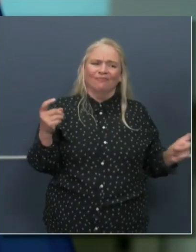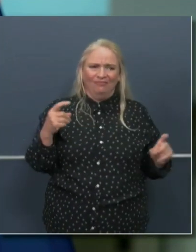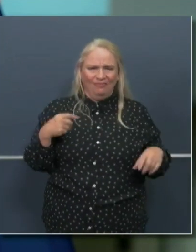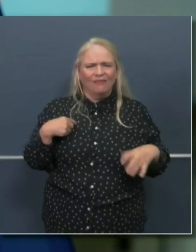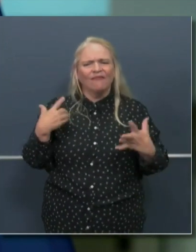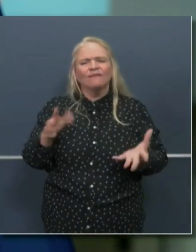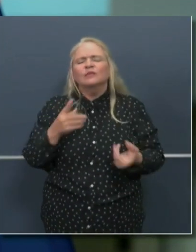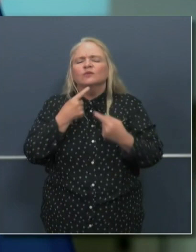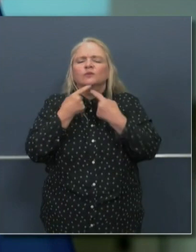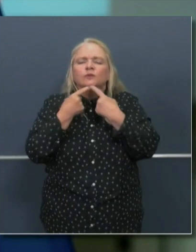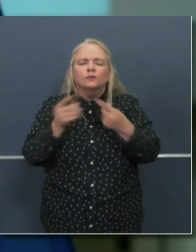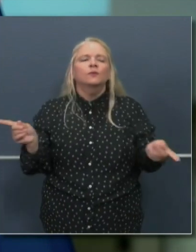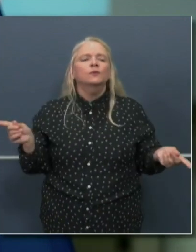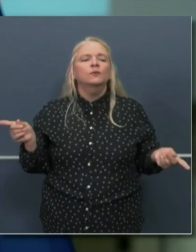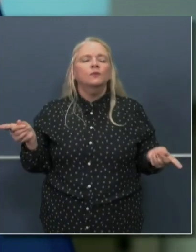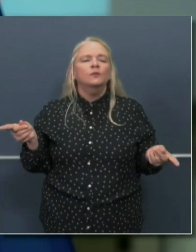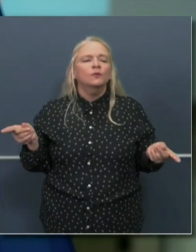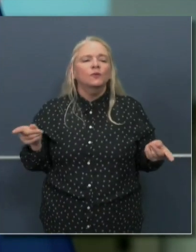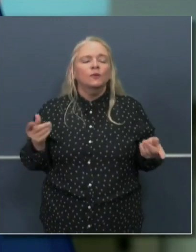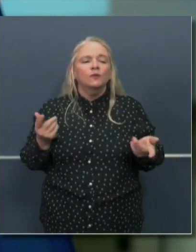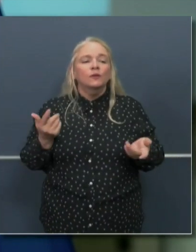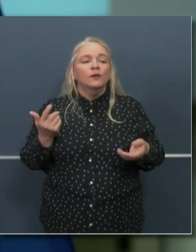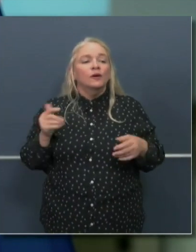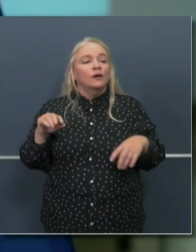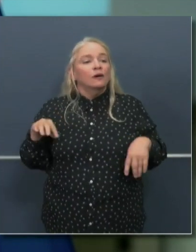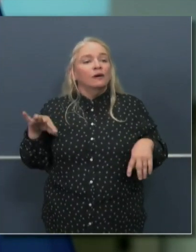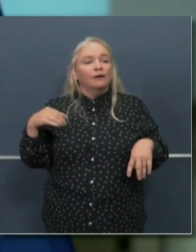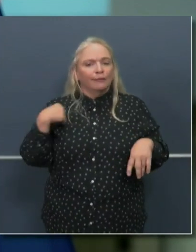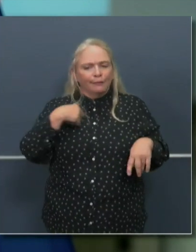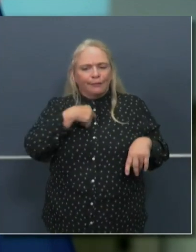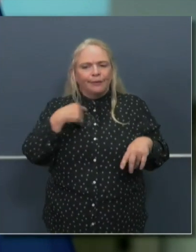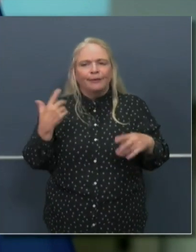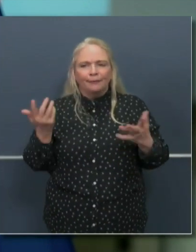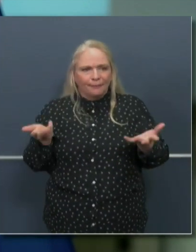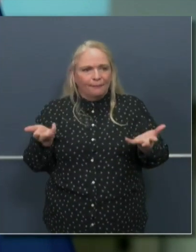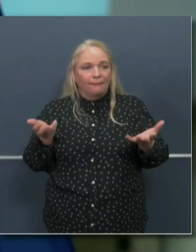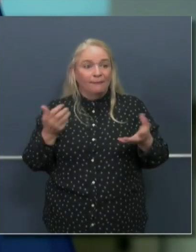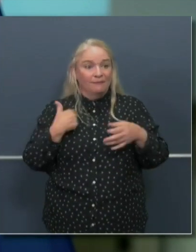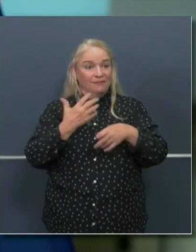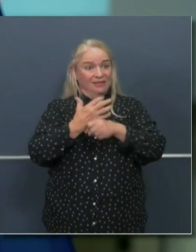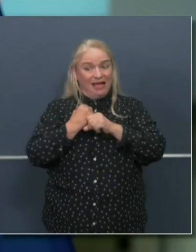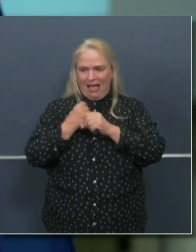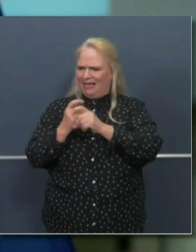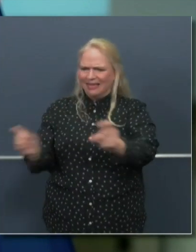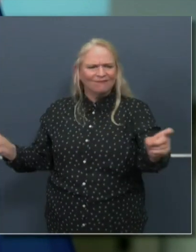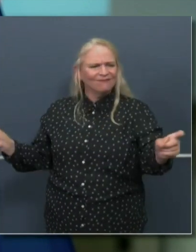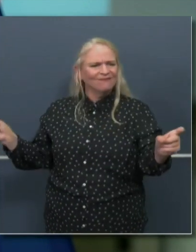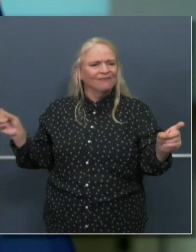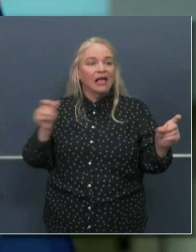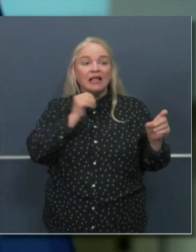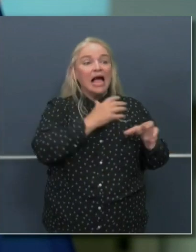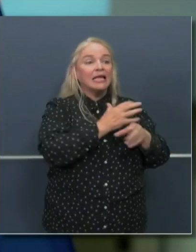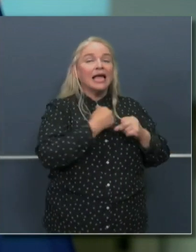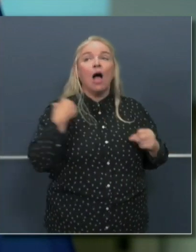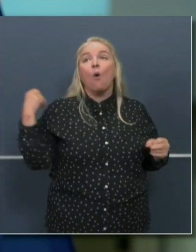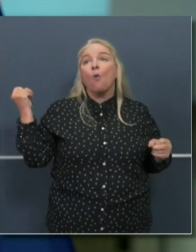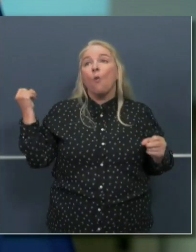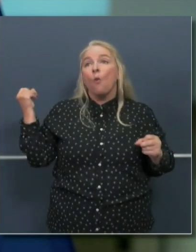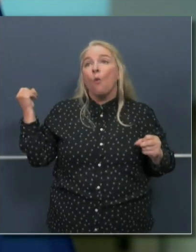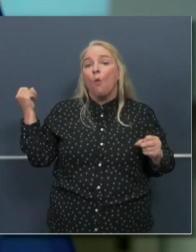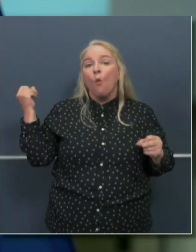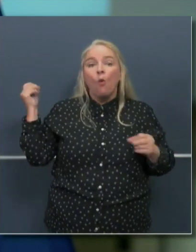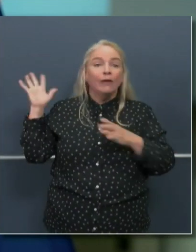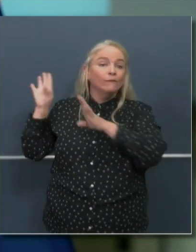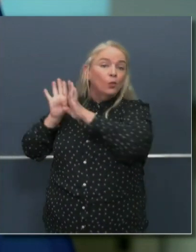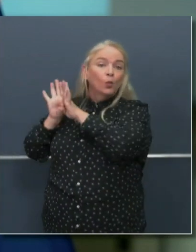moment ago, we're getting these out in real time. So the orders are coming in, and we can't get these masks out